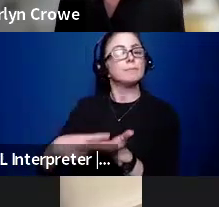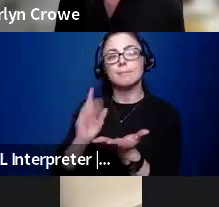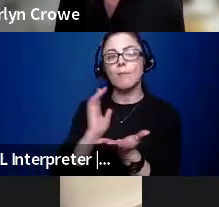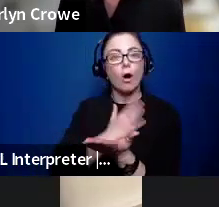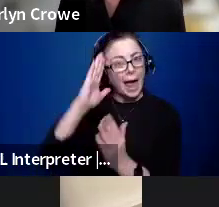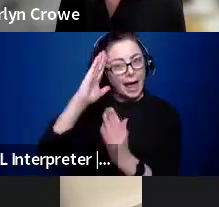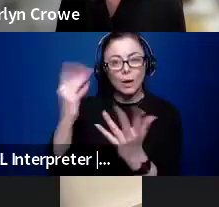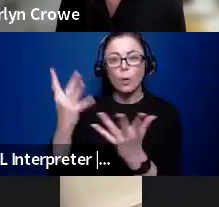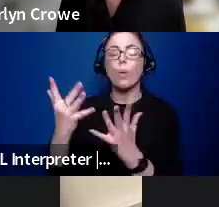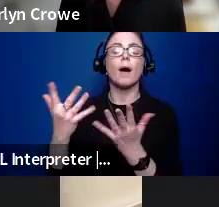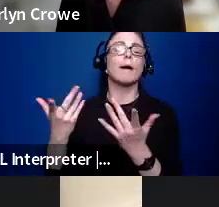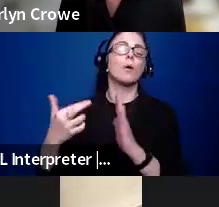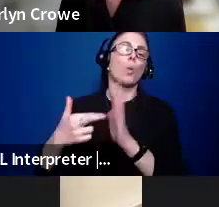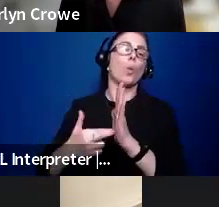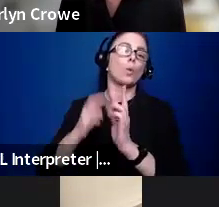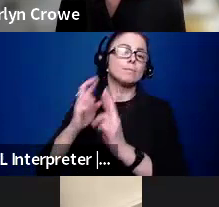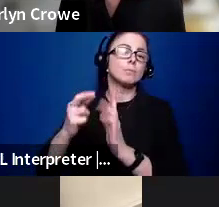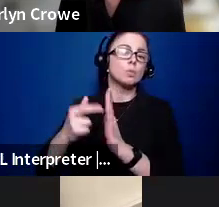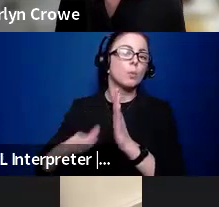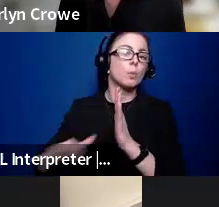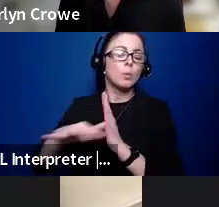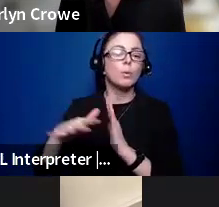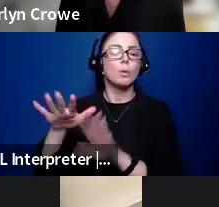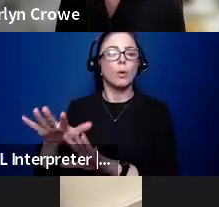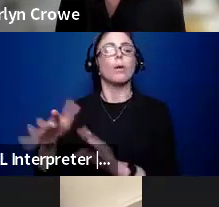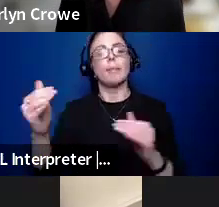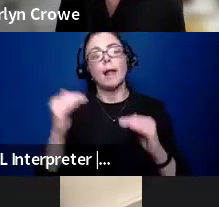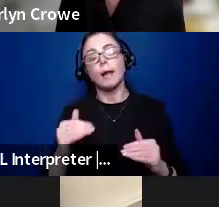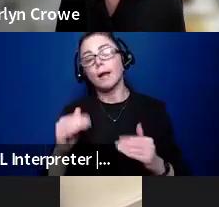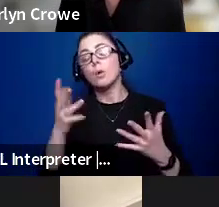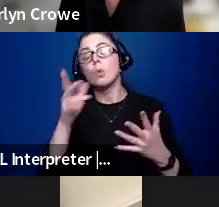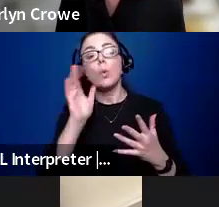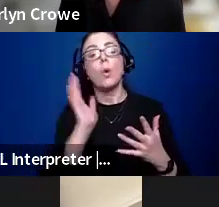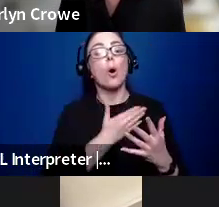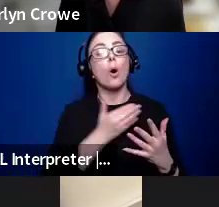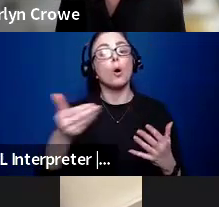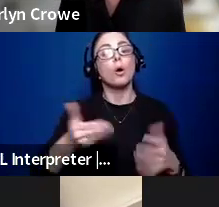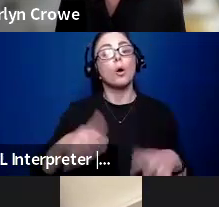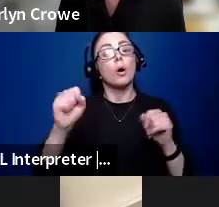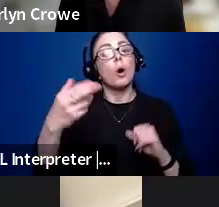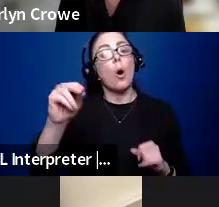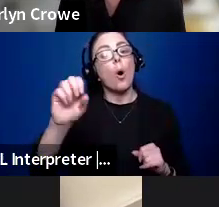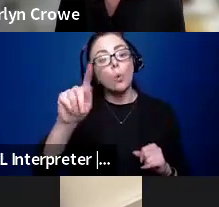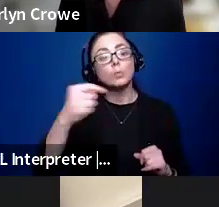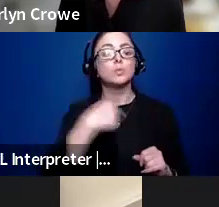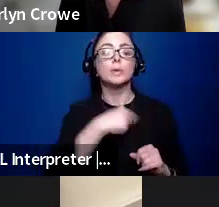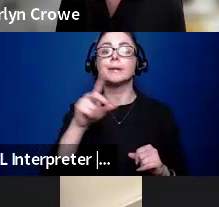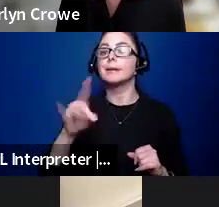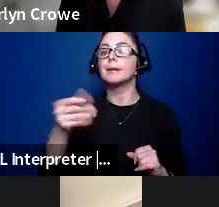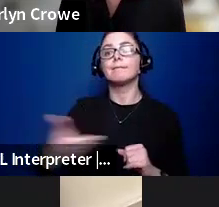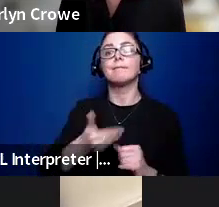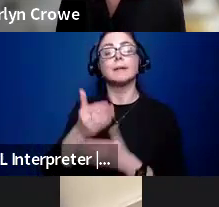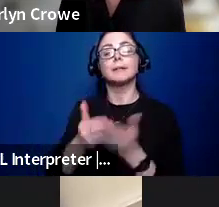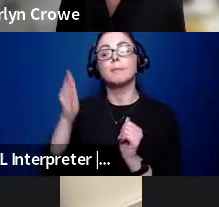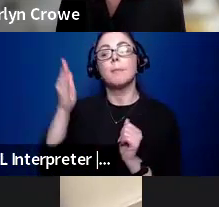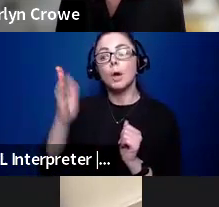I'll introduce our hosts and tell you about who our invited speakers are. We invited some speakers to kind of set the context for